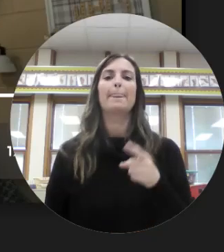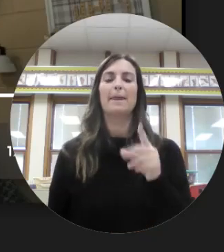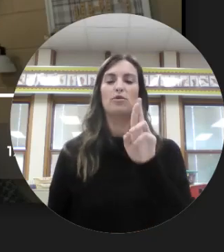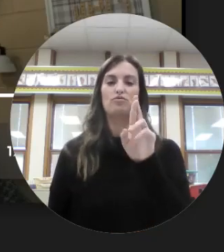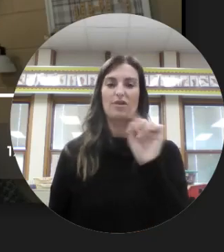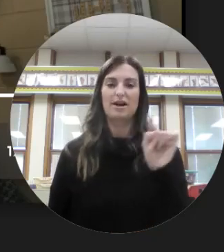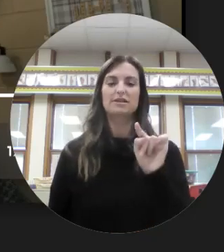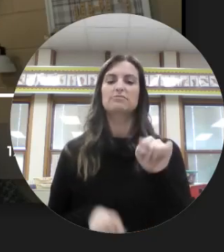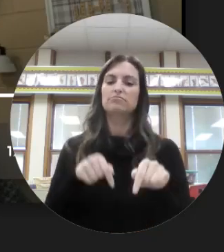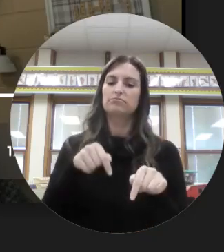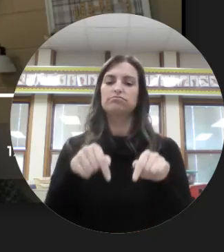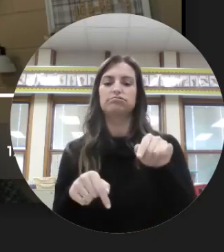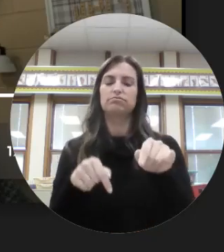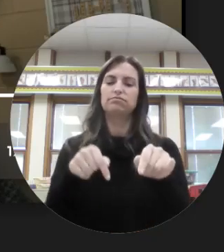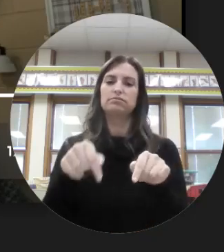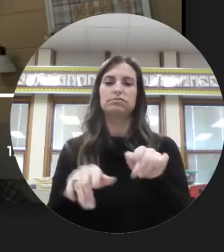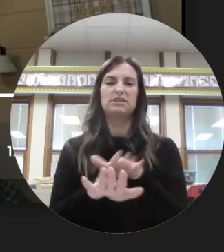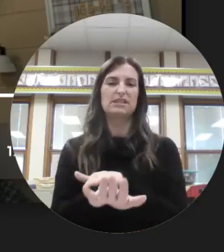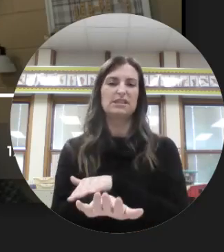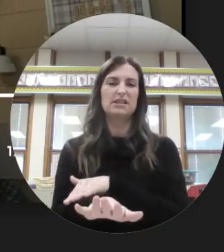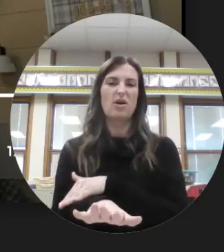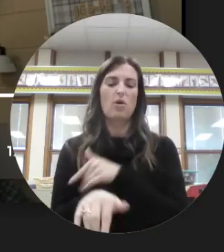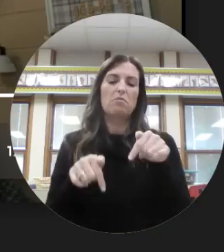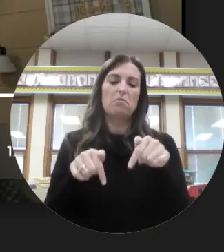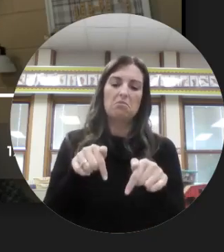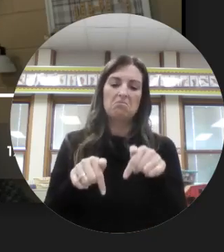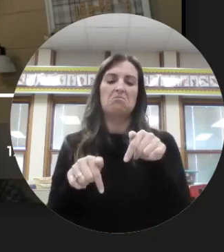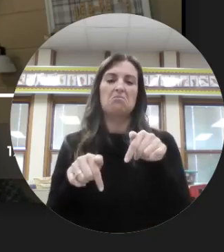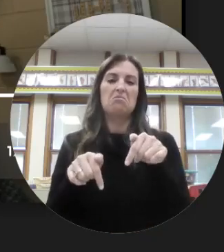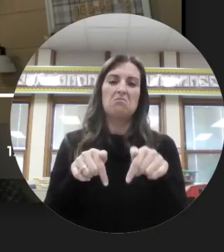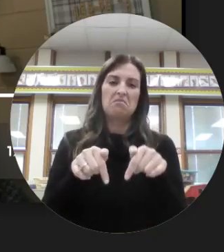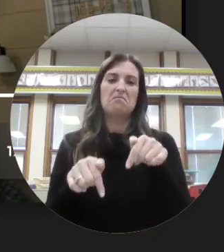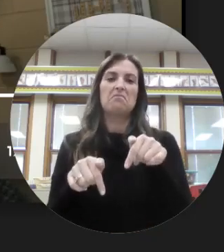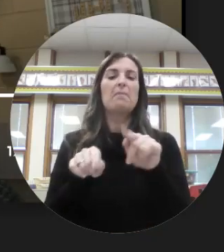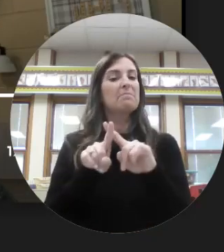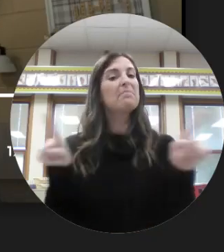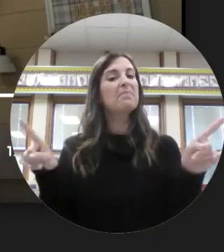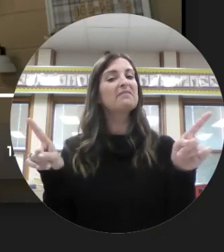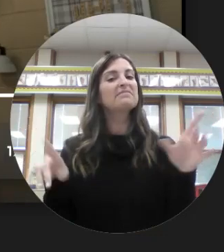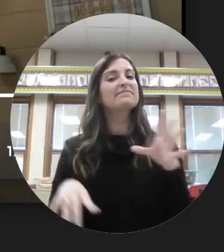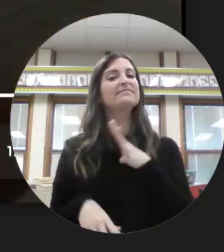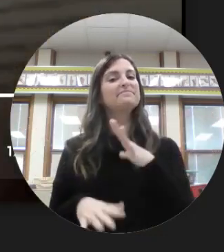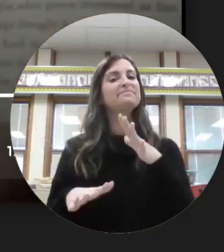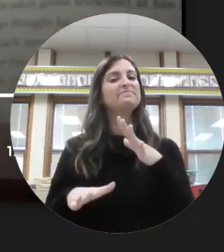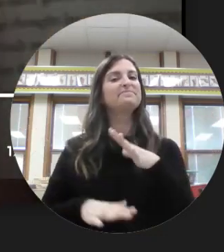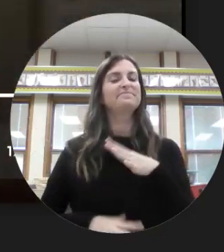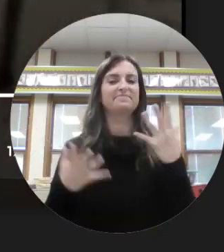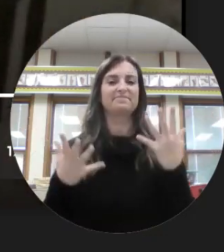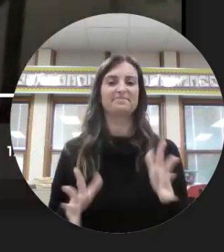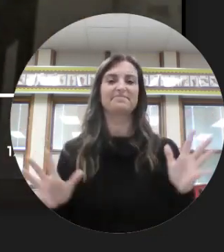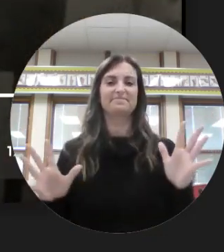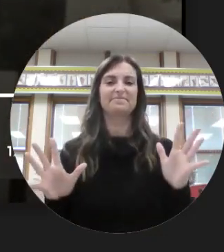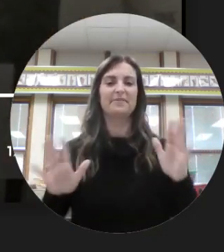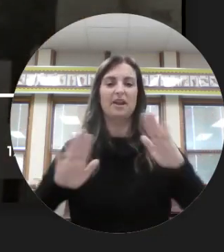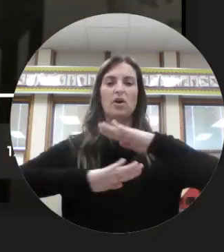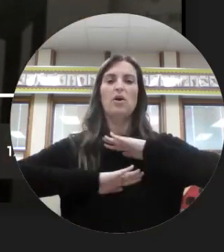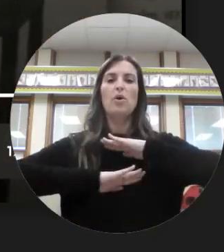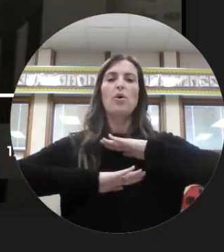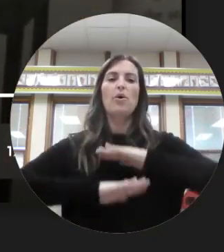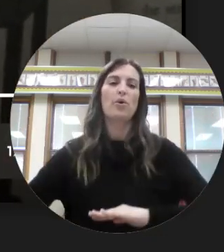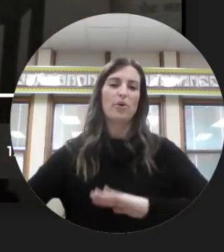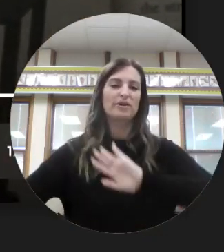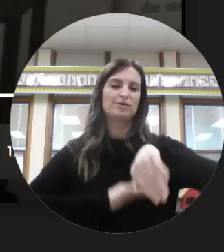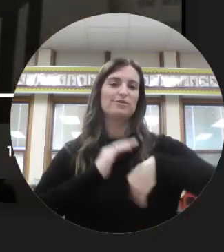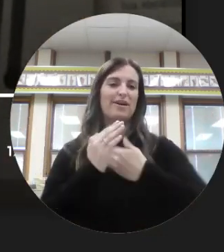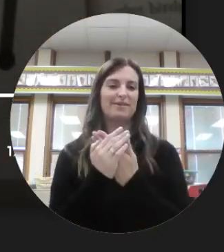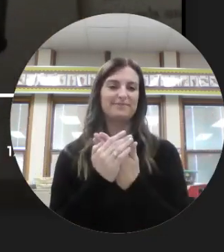than before, and she had a slight limp. But she was back to her old self again, and that was a relief to